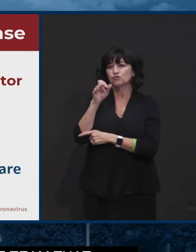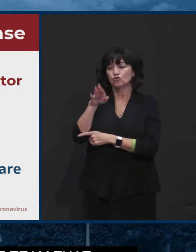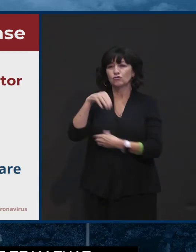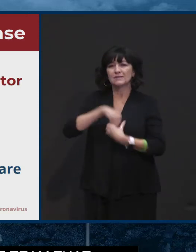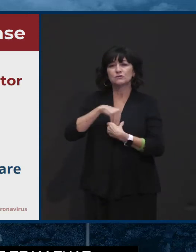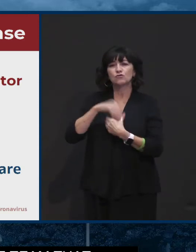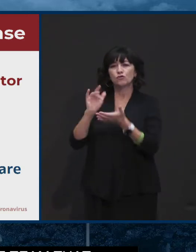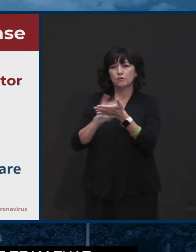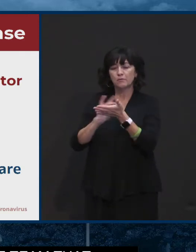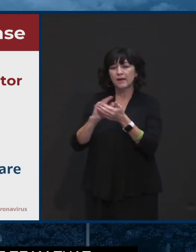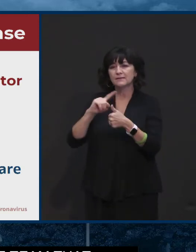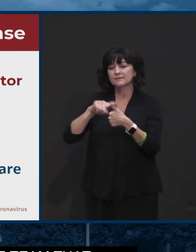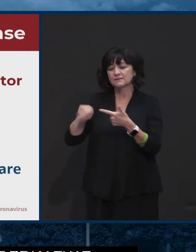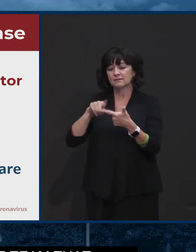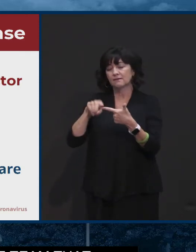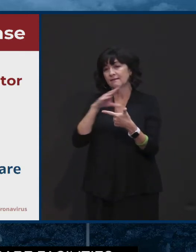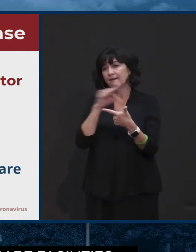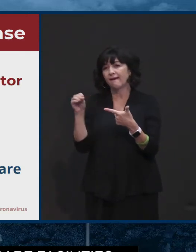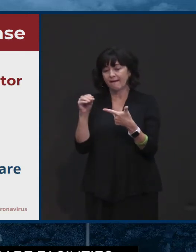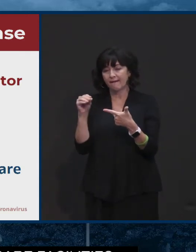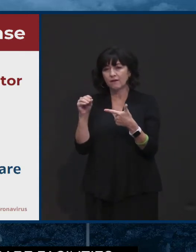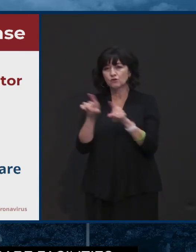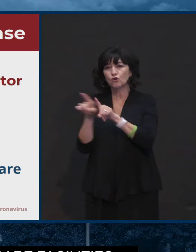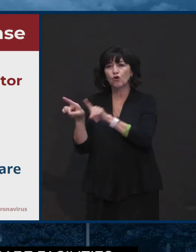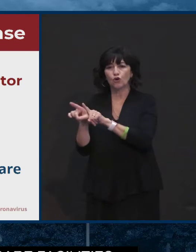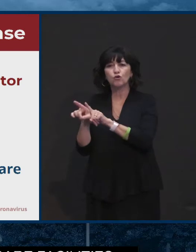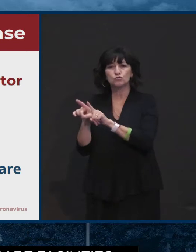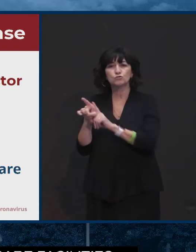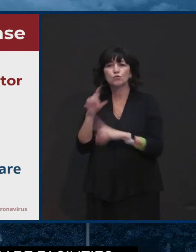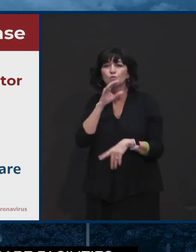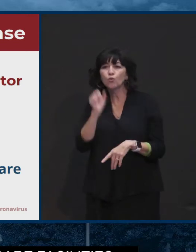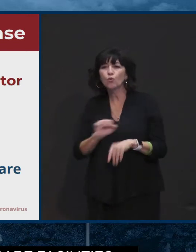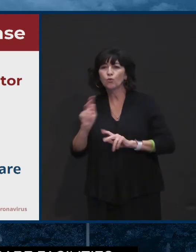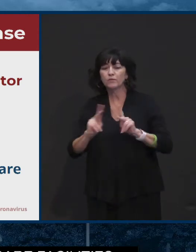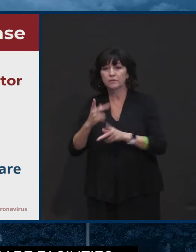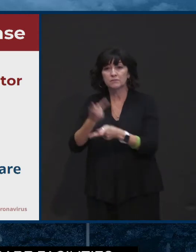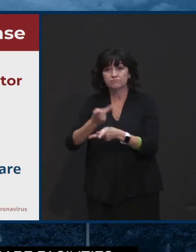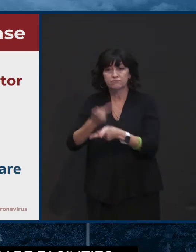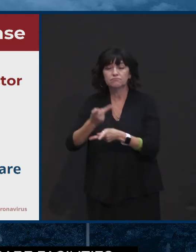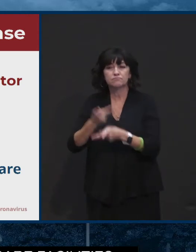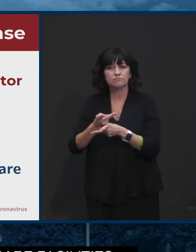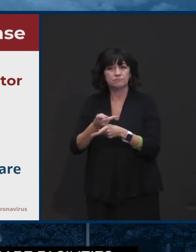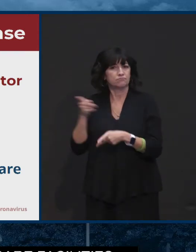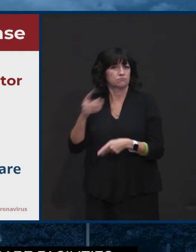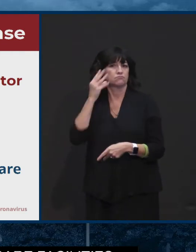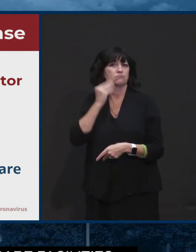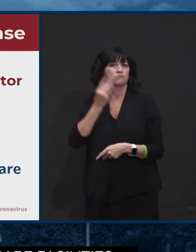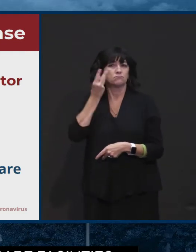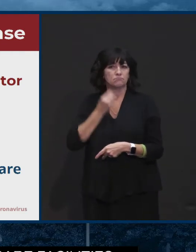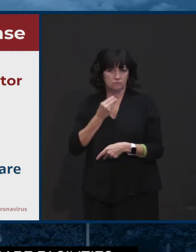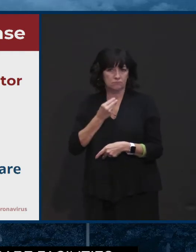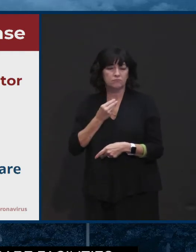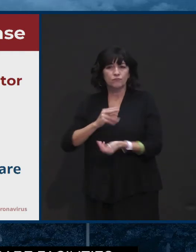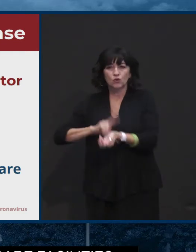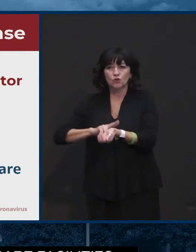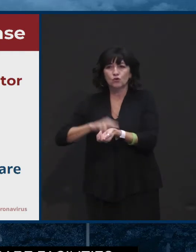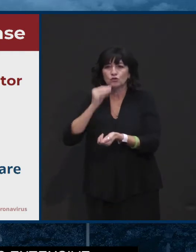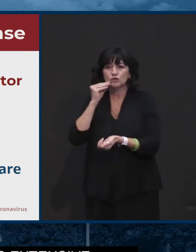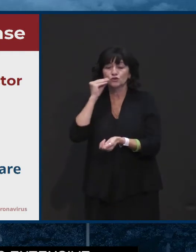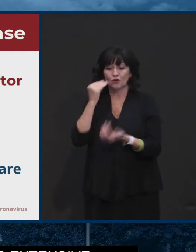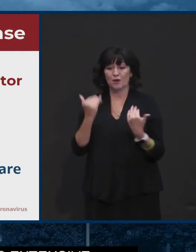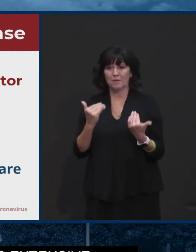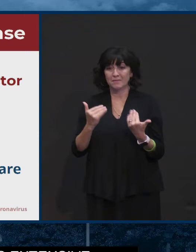extensive experience not only in Delaware, but specifically in long-term care facilities. So as we head into the fall and winter, we know this